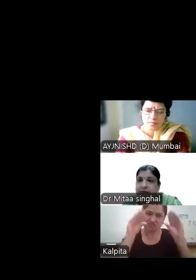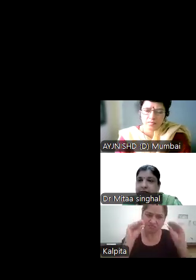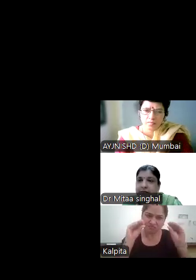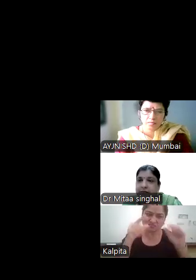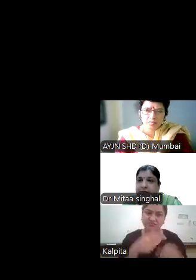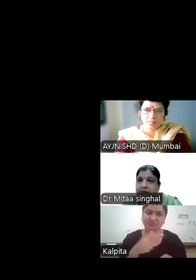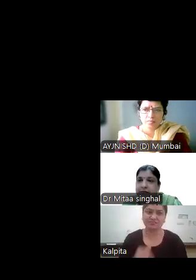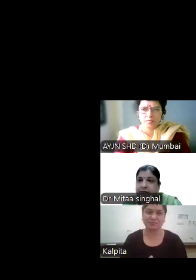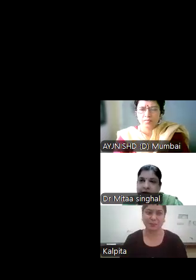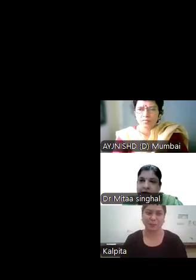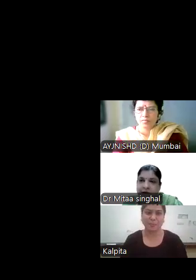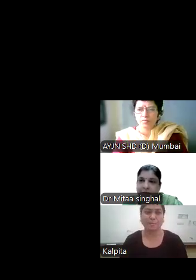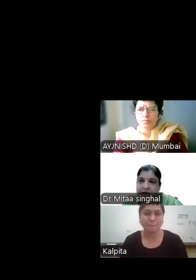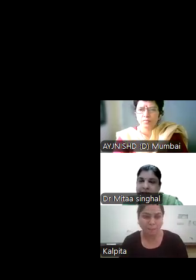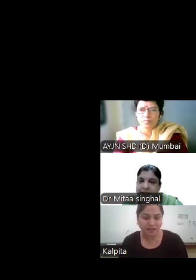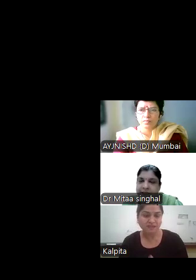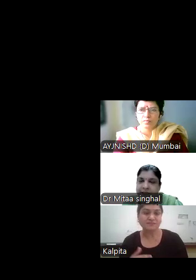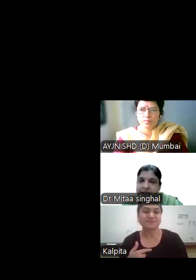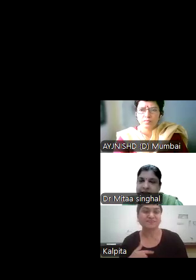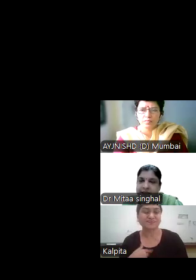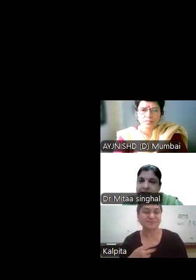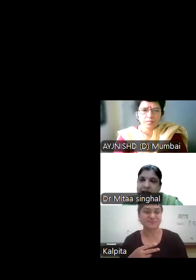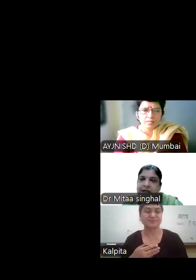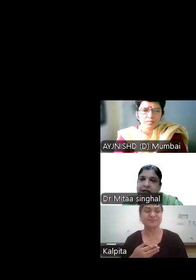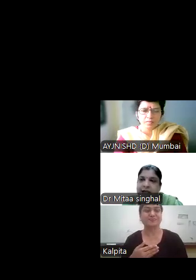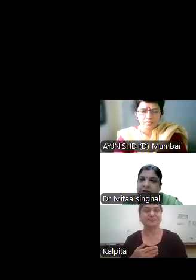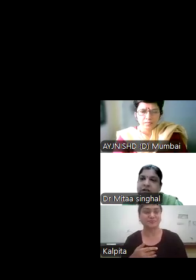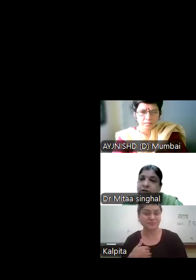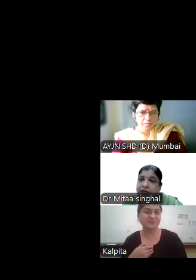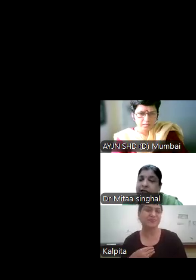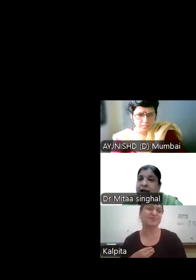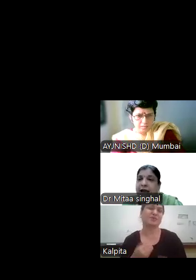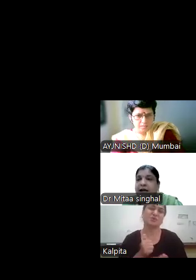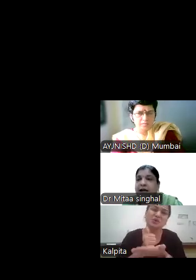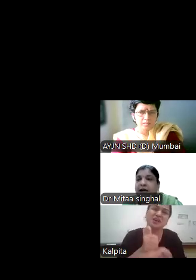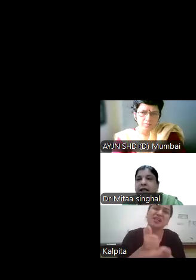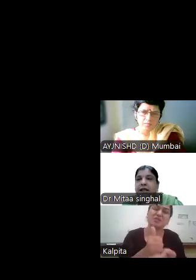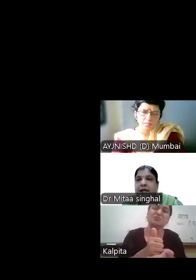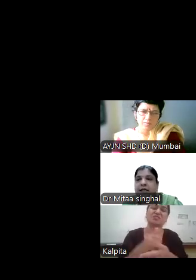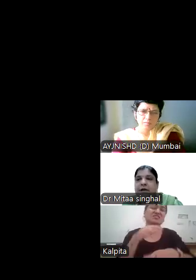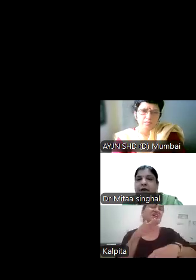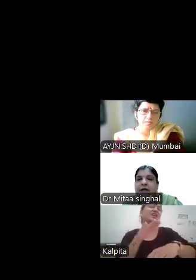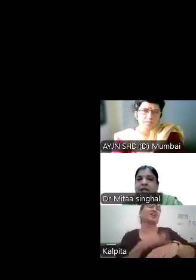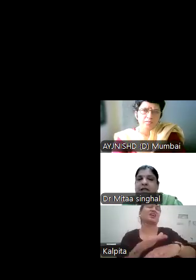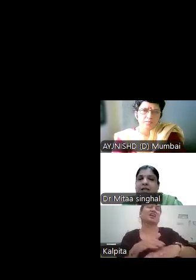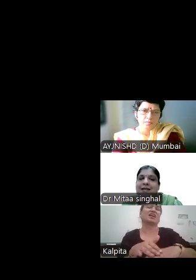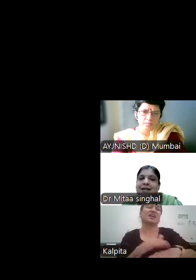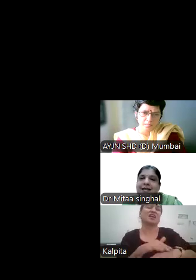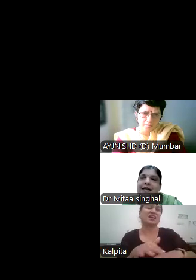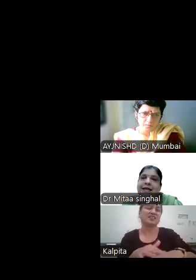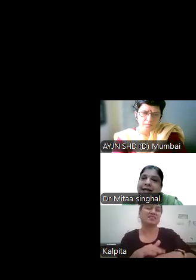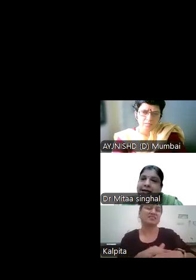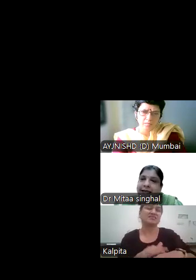the other senses, tactile, kinesthesia, movement, to help him understand touch, feel, and coordinate the